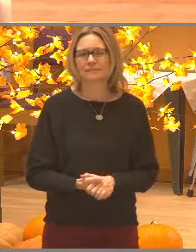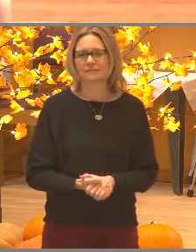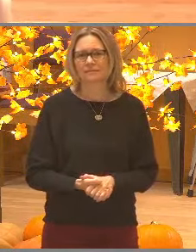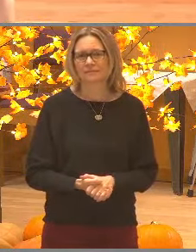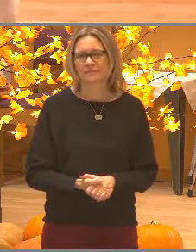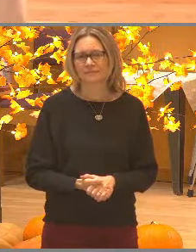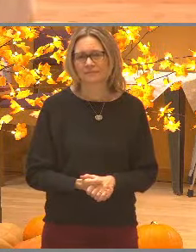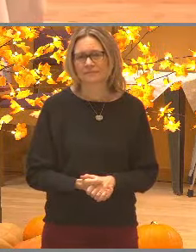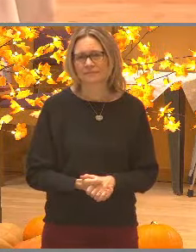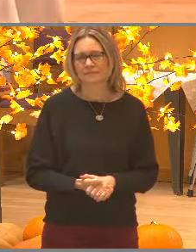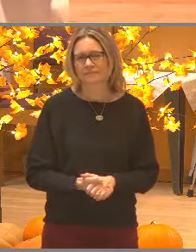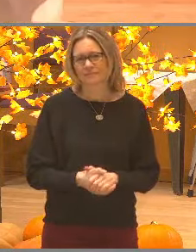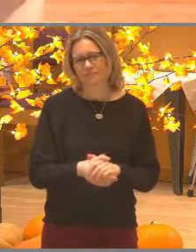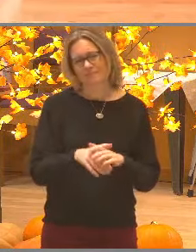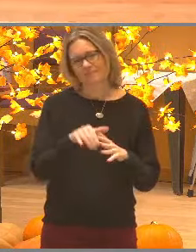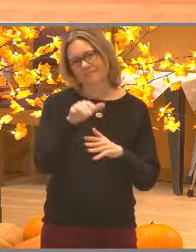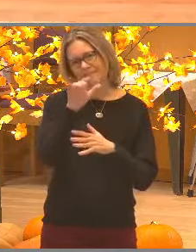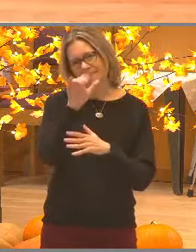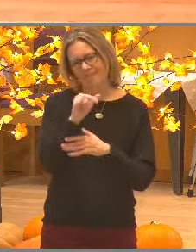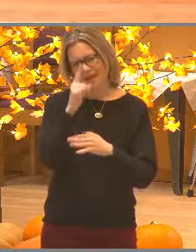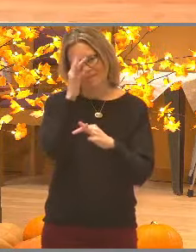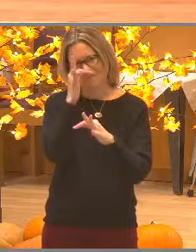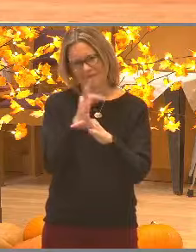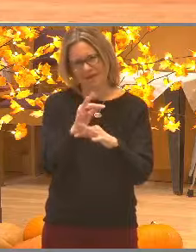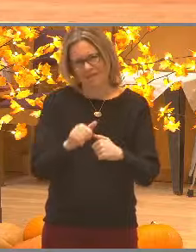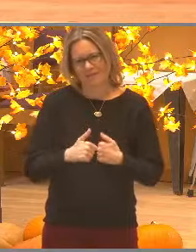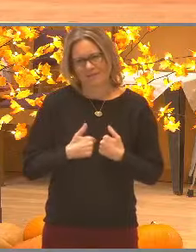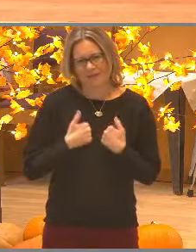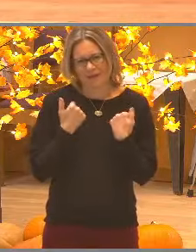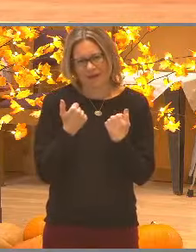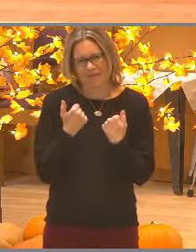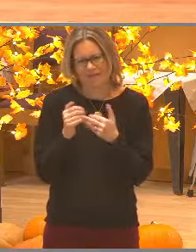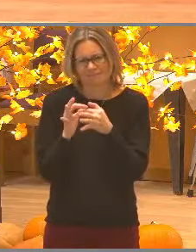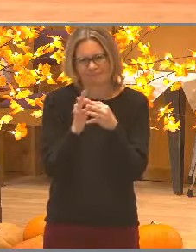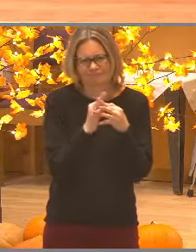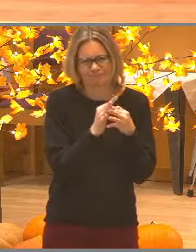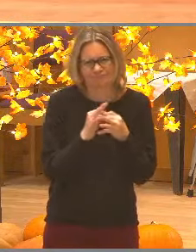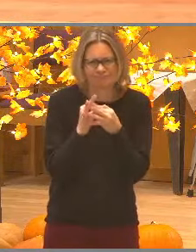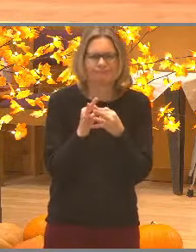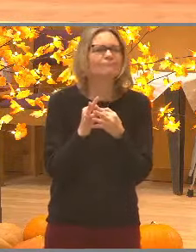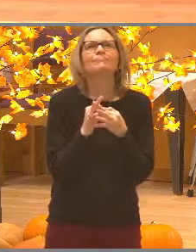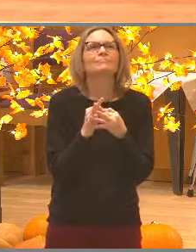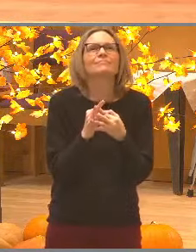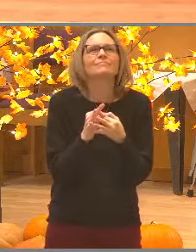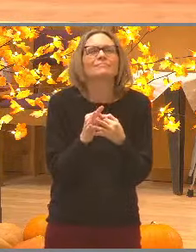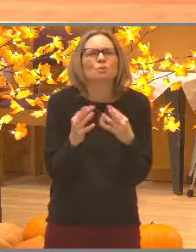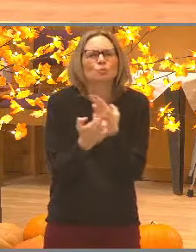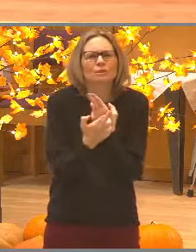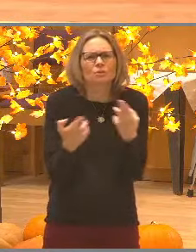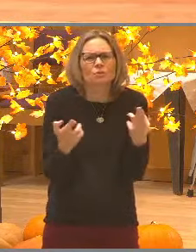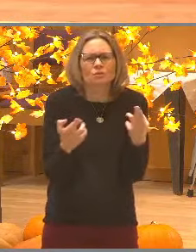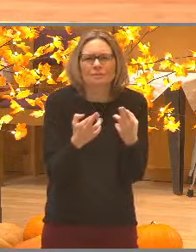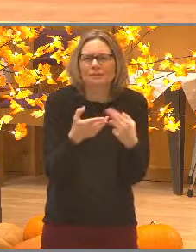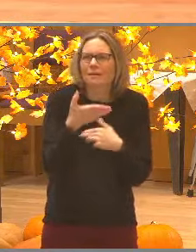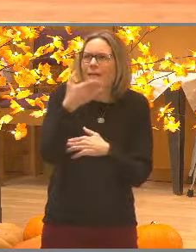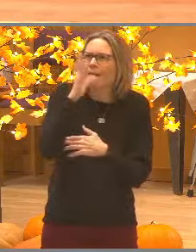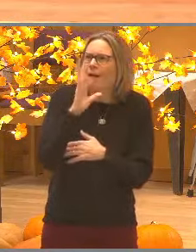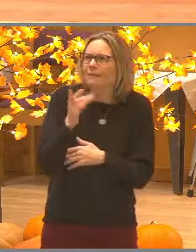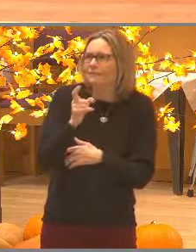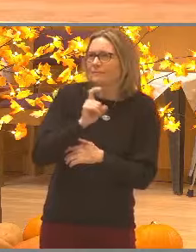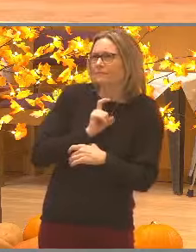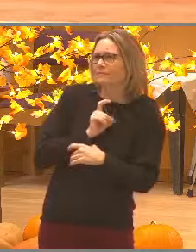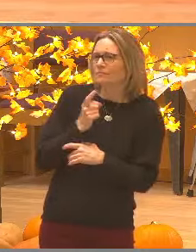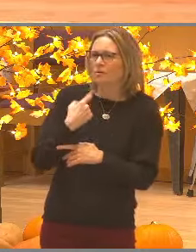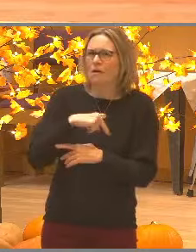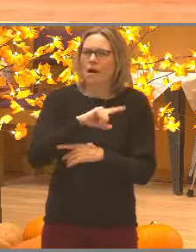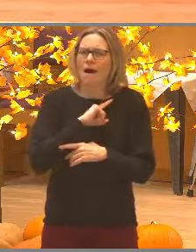The intersection of faith and life that tells us about the resources that God has placed in our hands for us